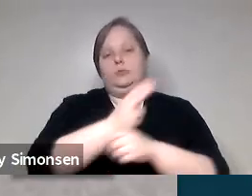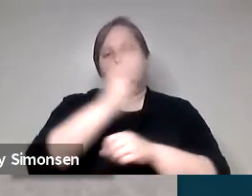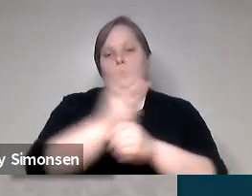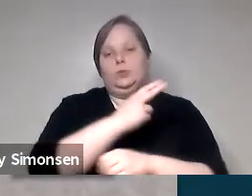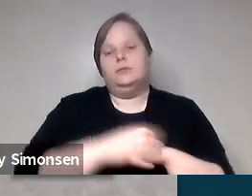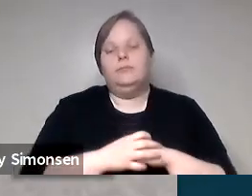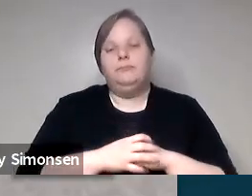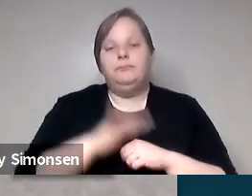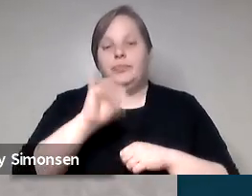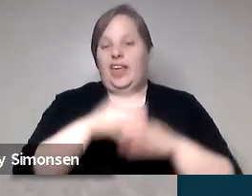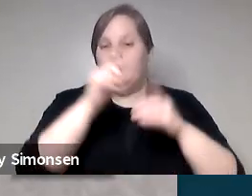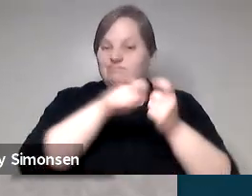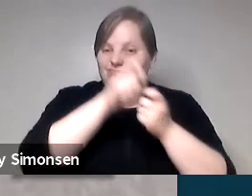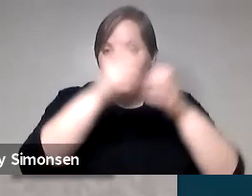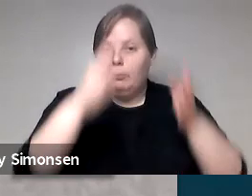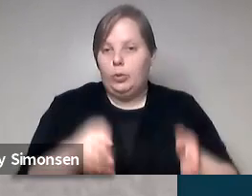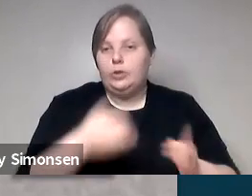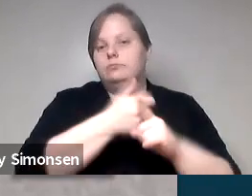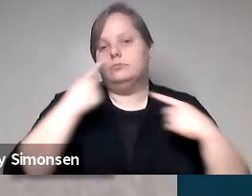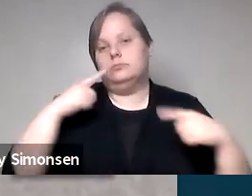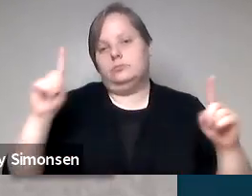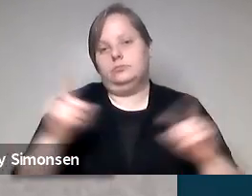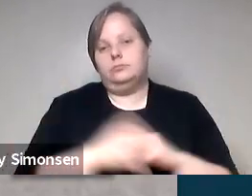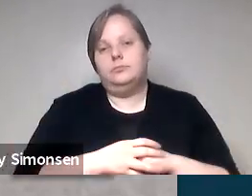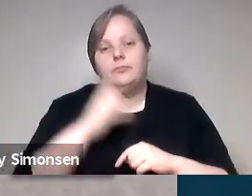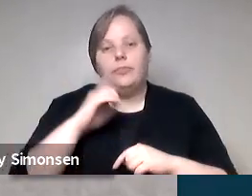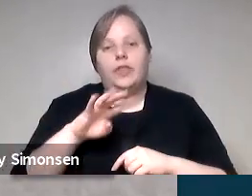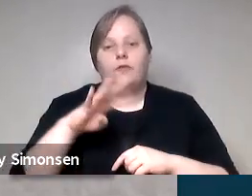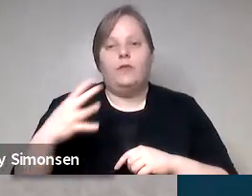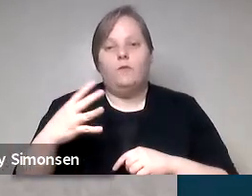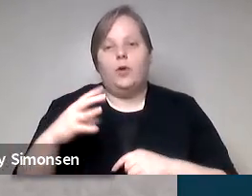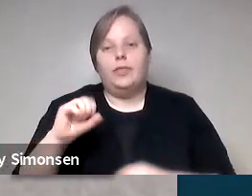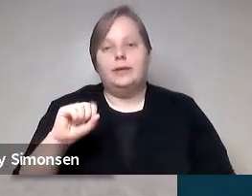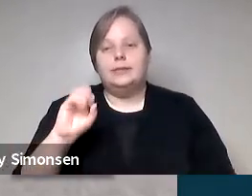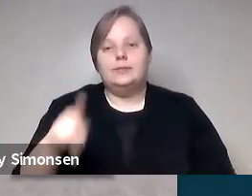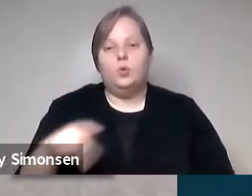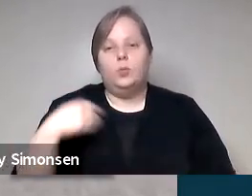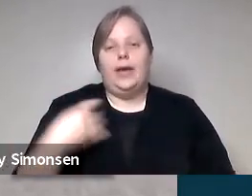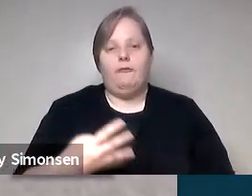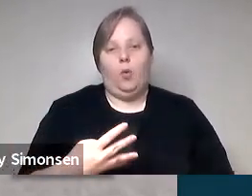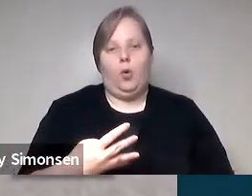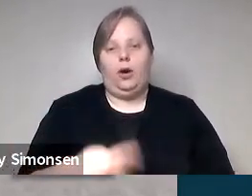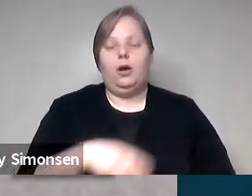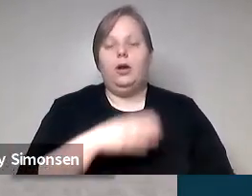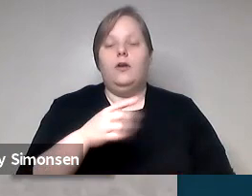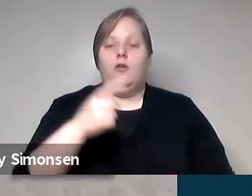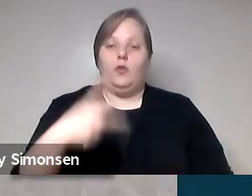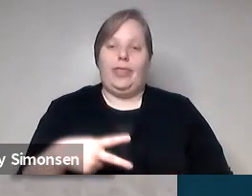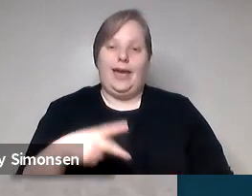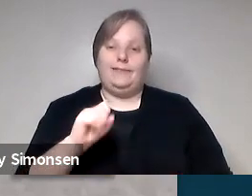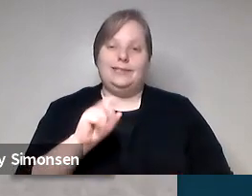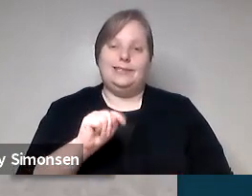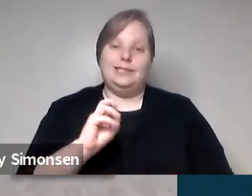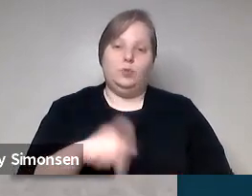And for that consumer, it works. For the 1/4 teaspoon, we have 4 dots. For the 1/2 teaspoon, we